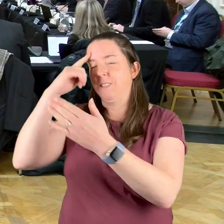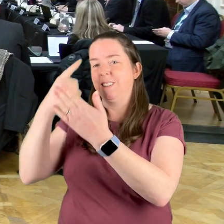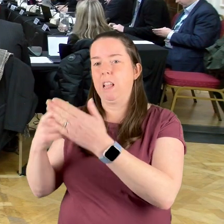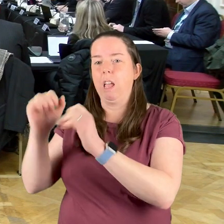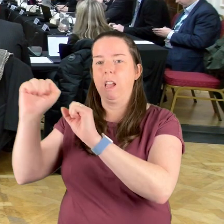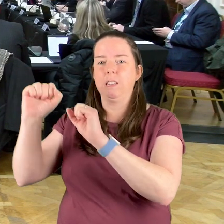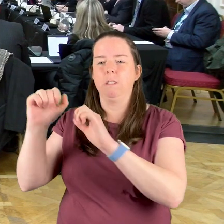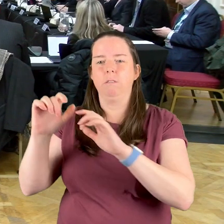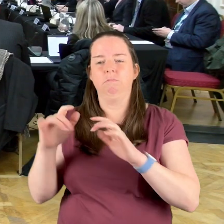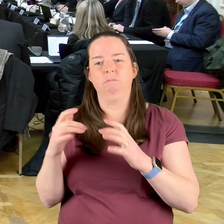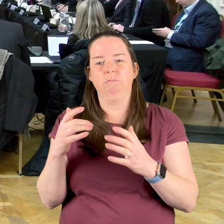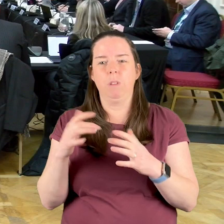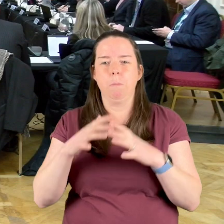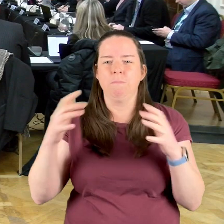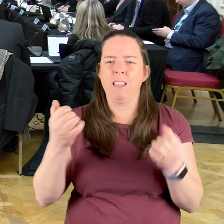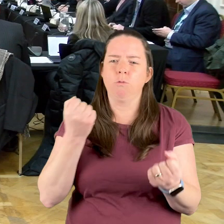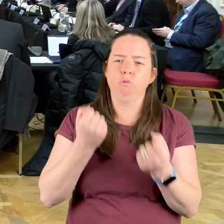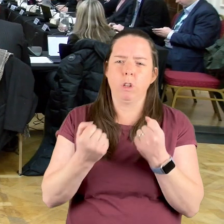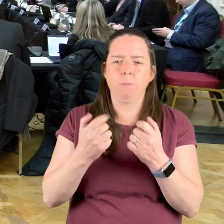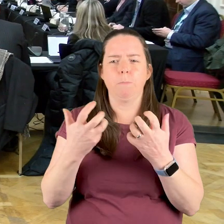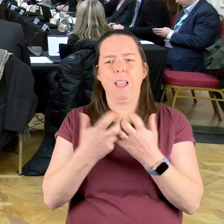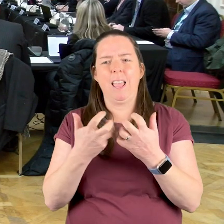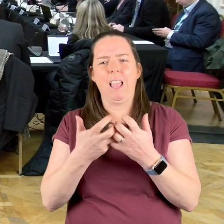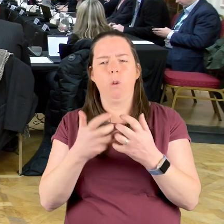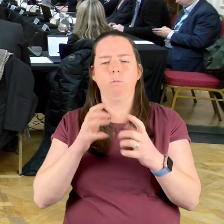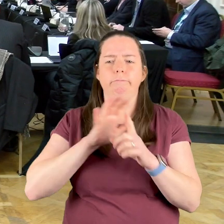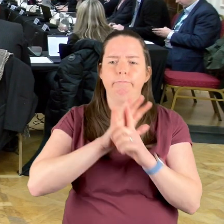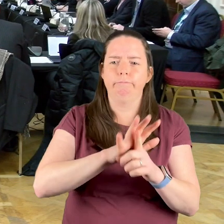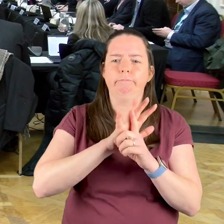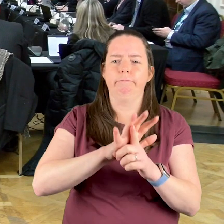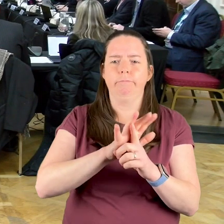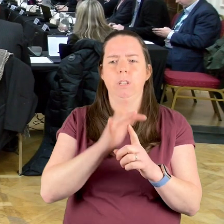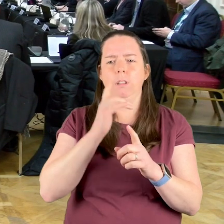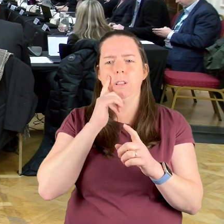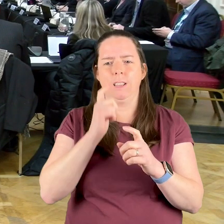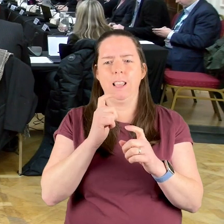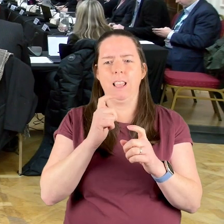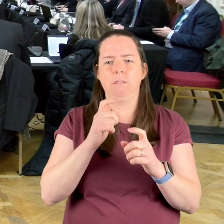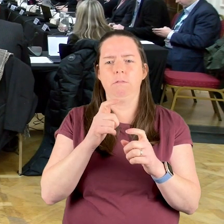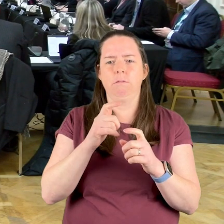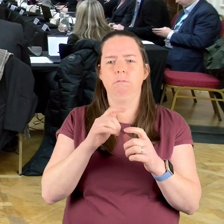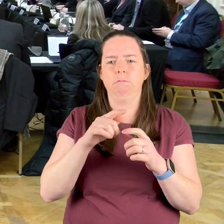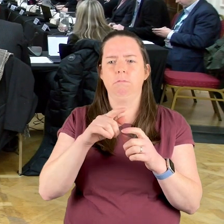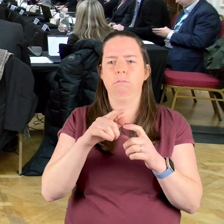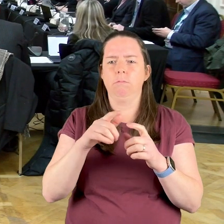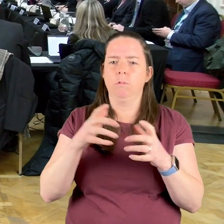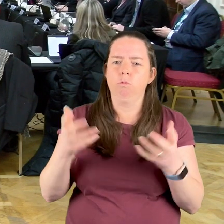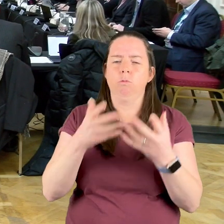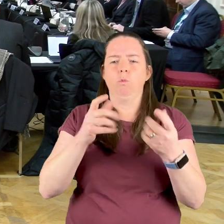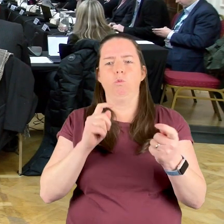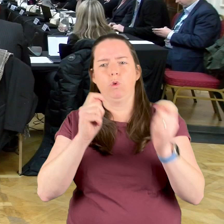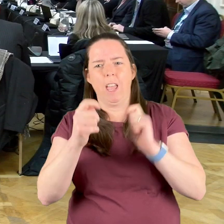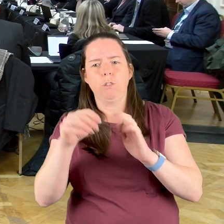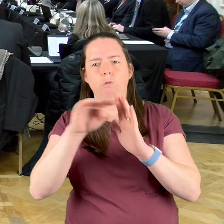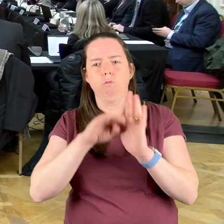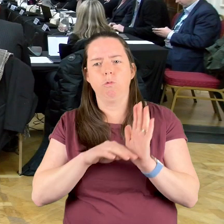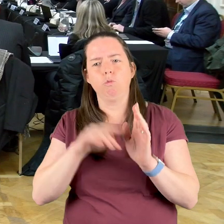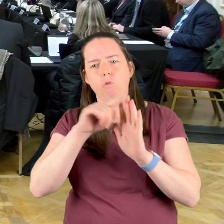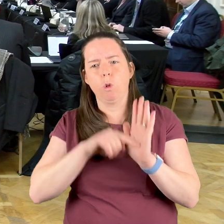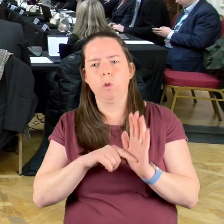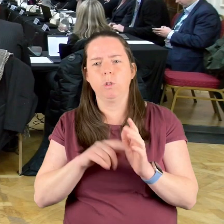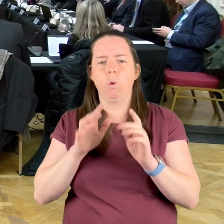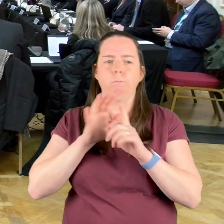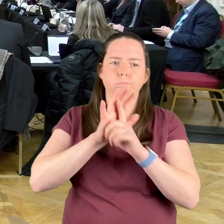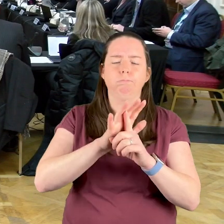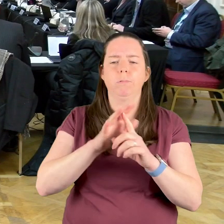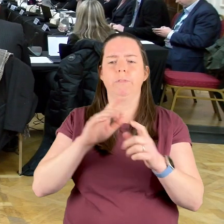about how much push would we and partner institutions be willing to put in into changing some of